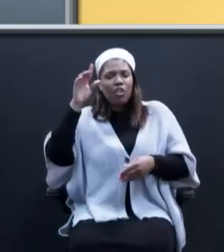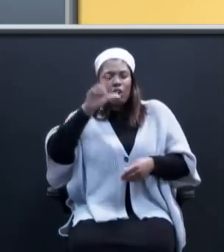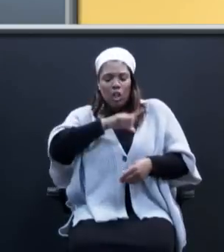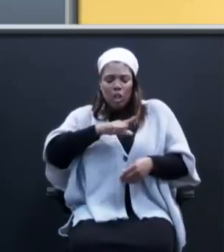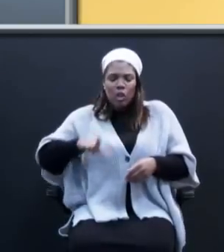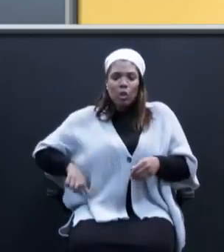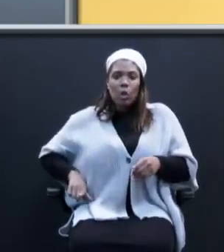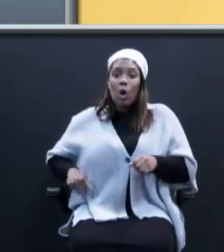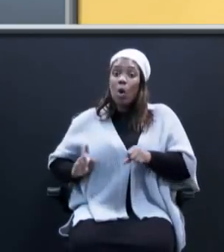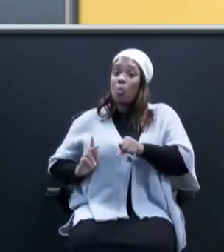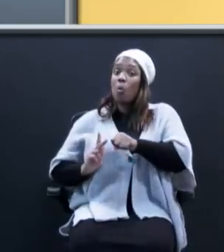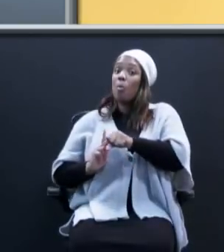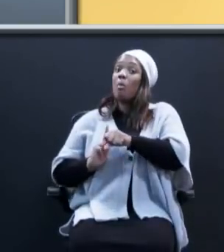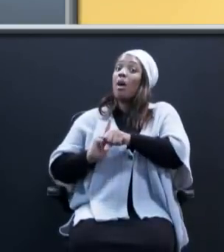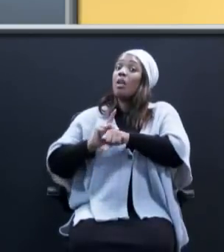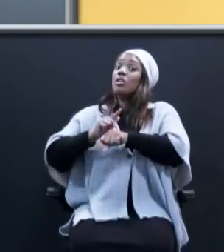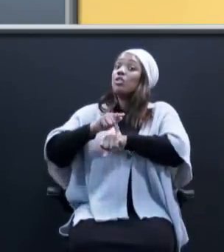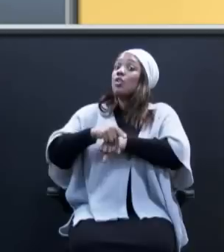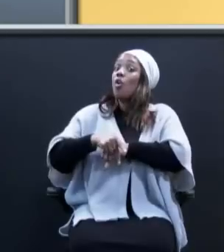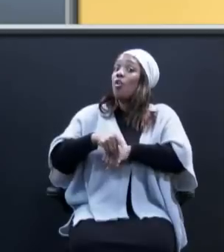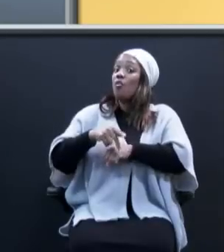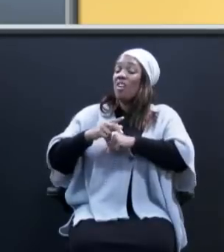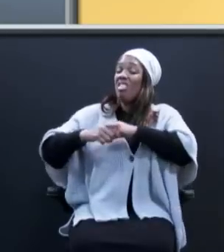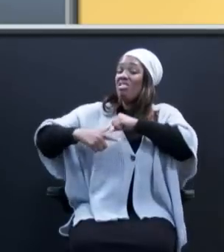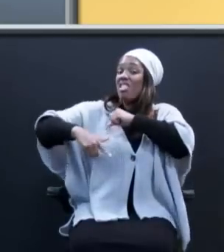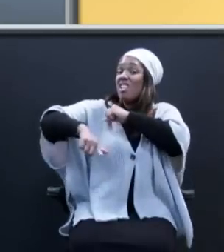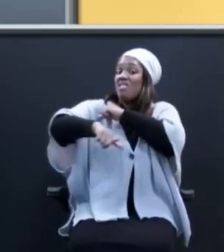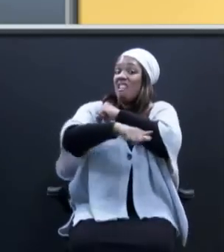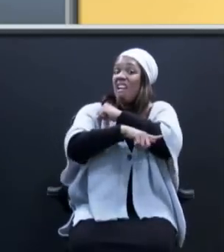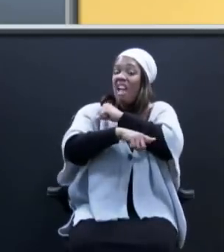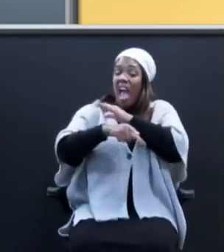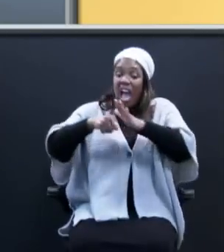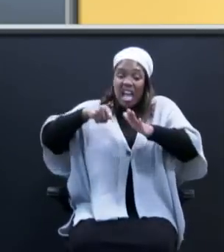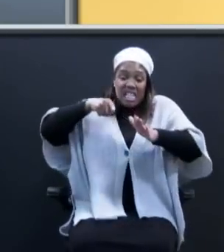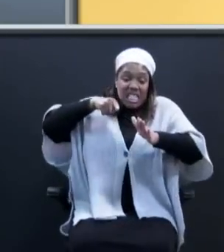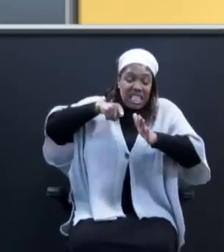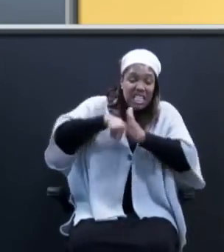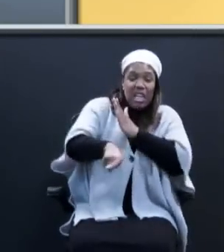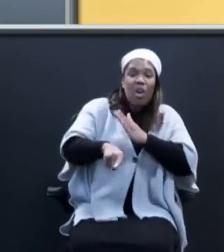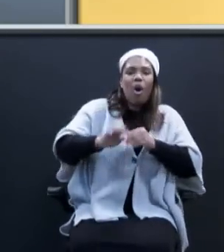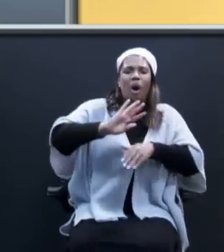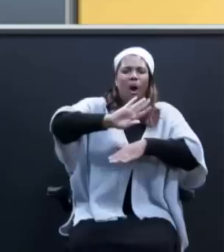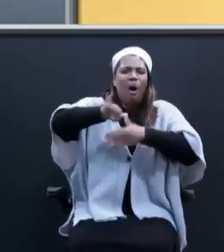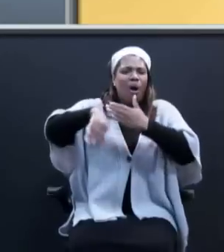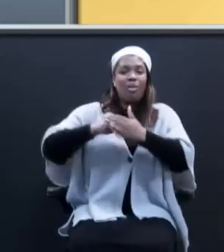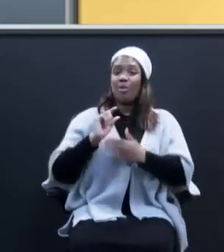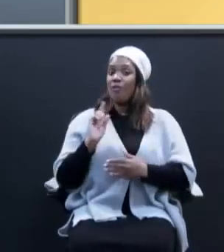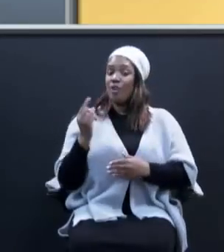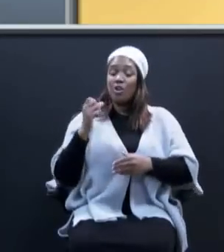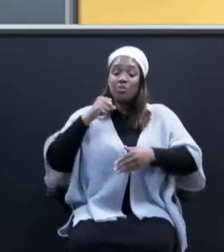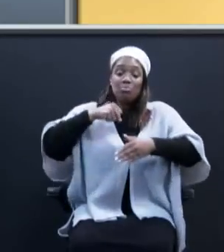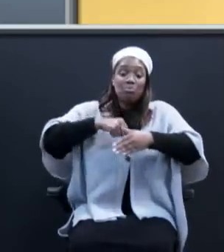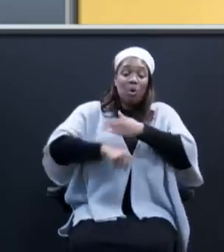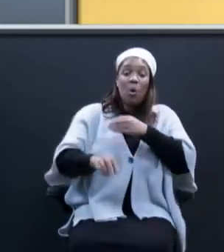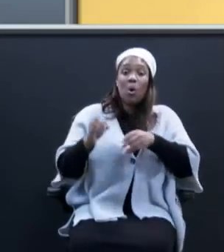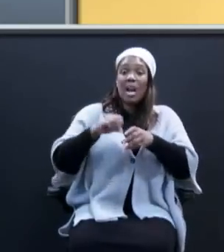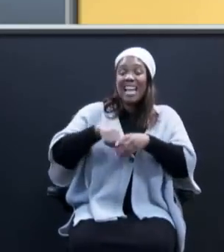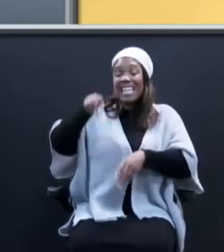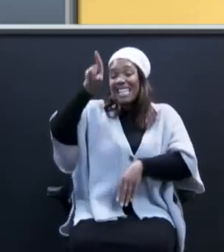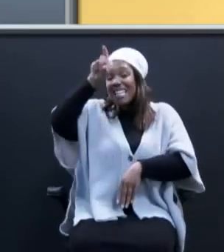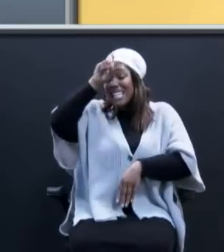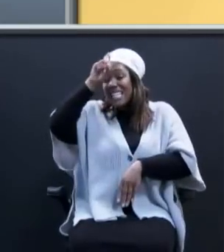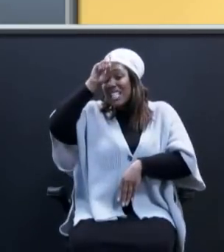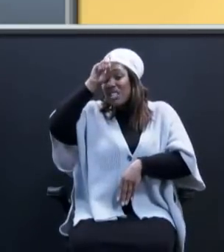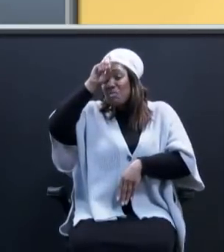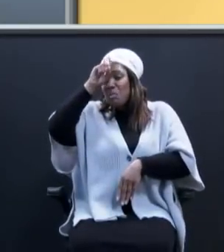Egypt this night and will smite all the firstborn in the land of Egypt. Go ahead. Both man and beast. And against all the gods